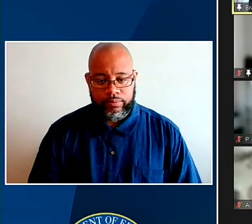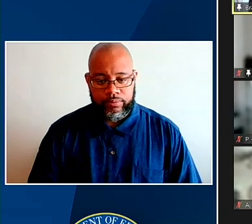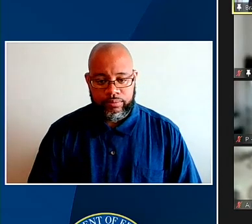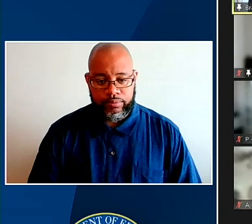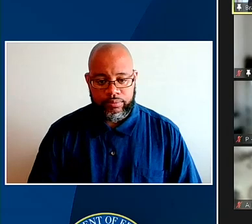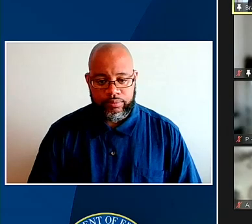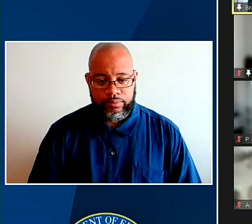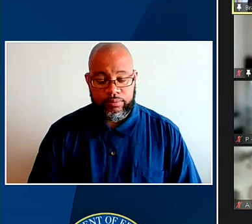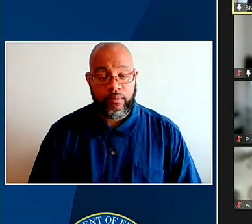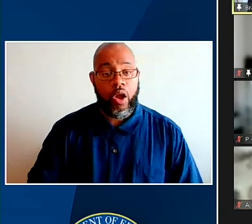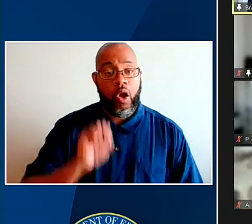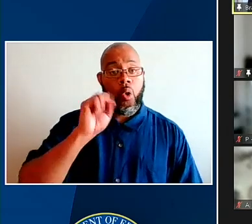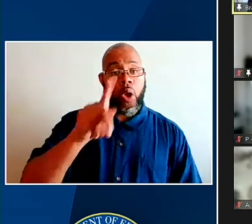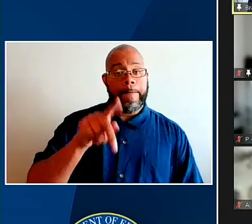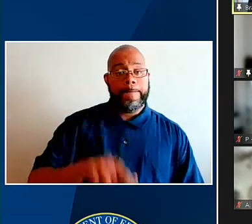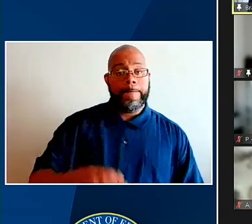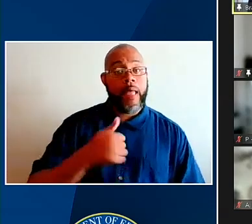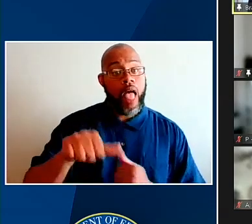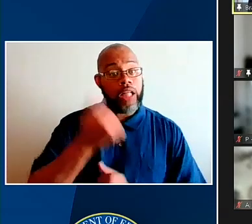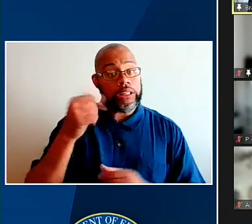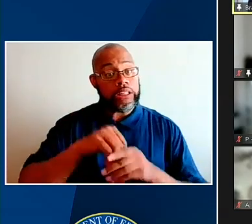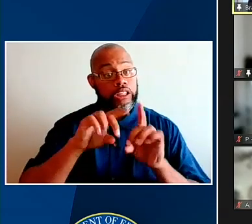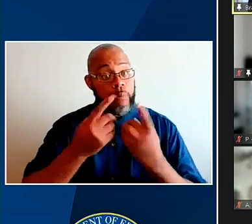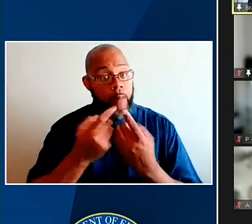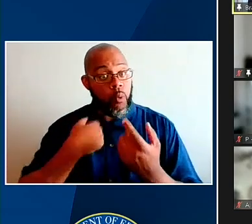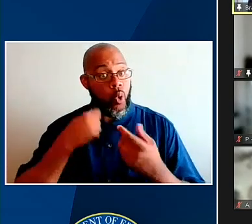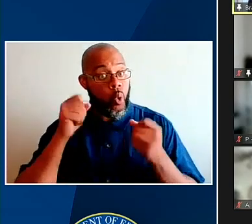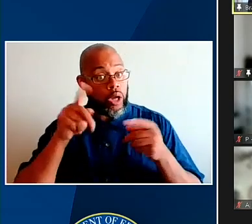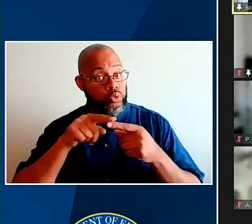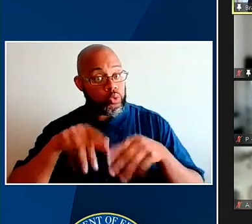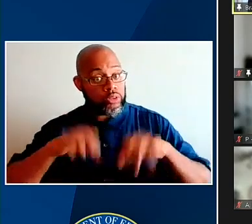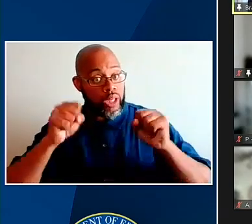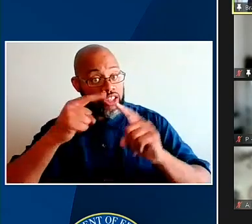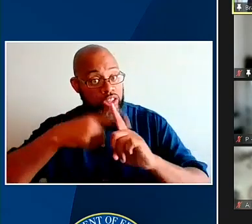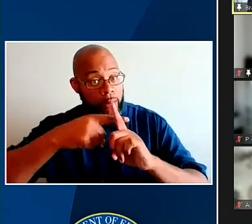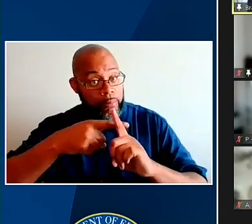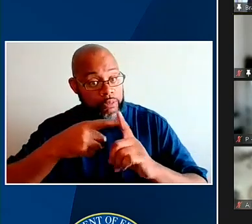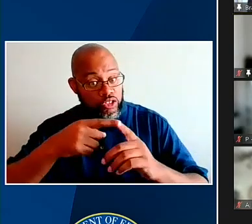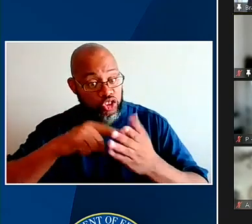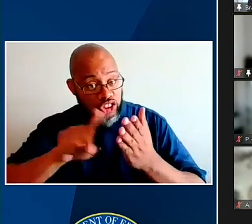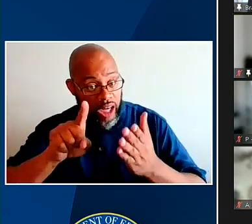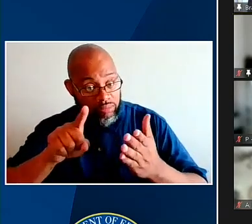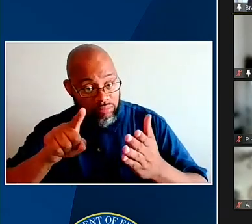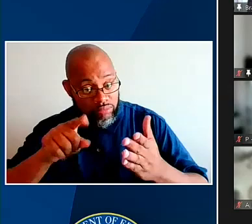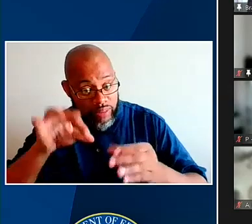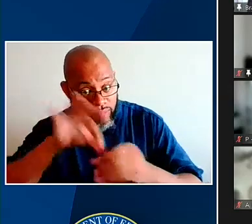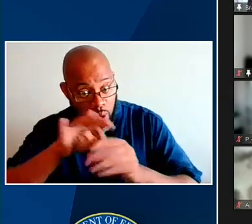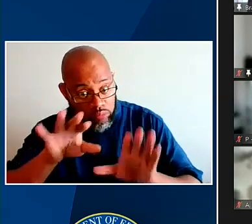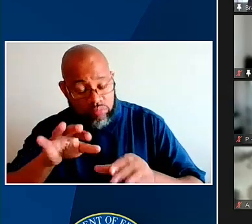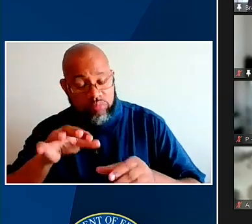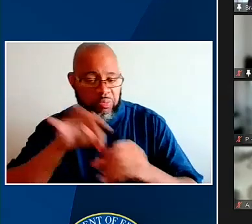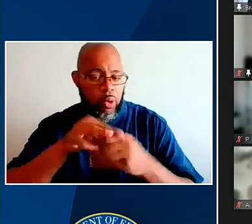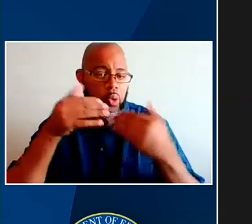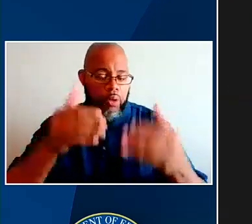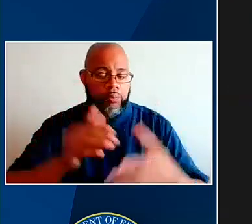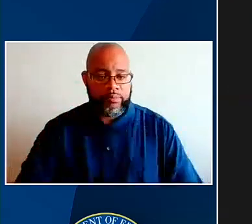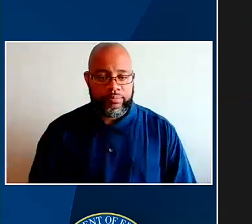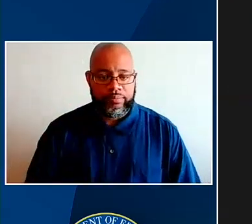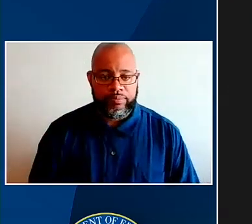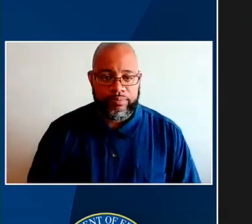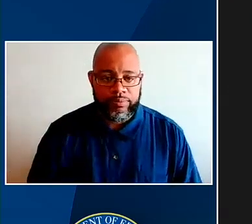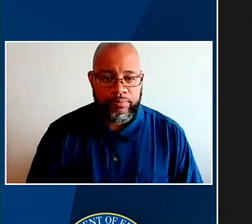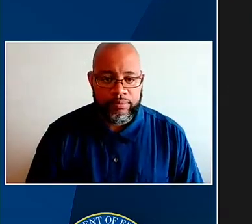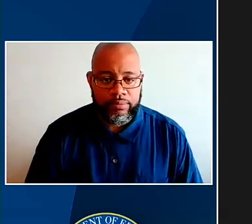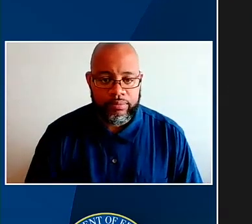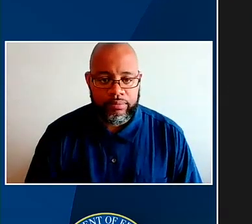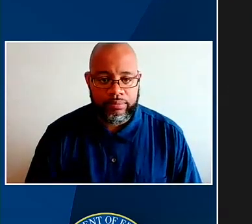Well, all right, Greg. Anything else in the department? Are we okay to take a temperature check on this? We're okay, take a temperature check. Great. If you